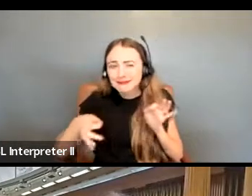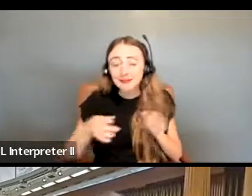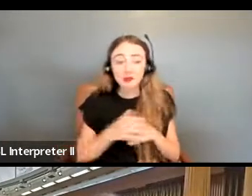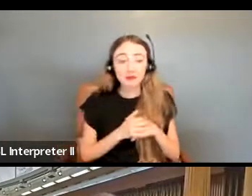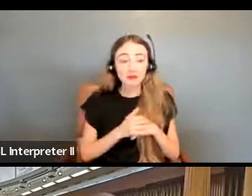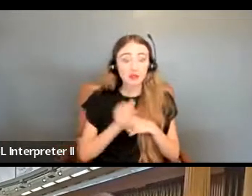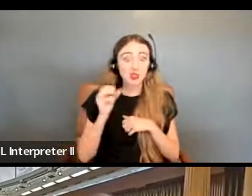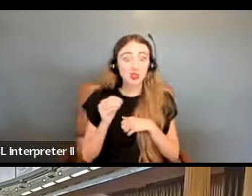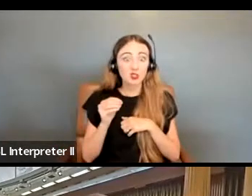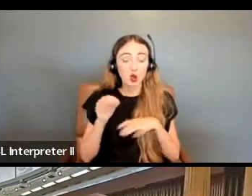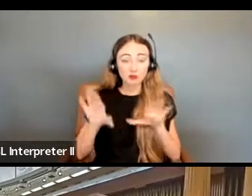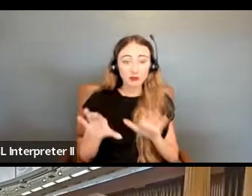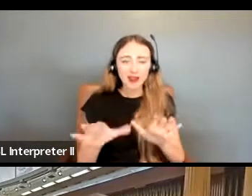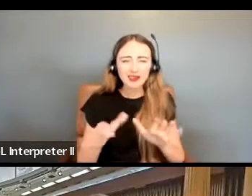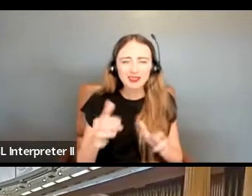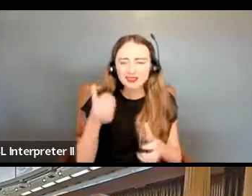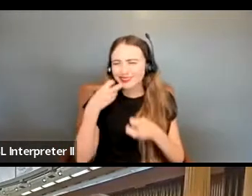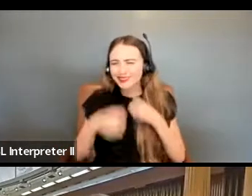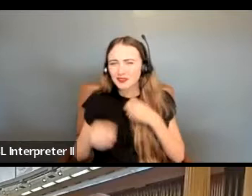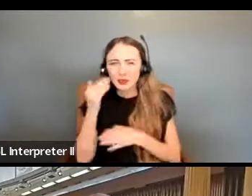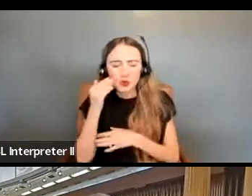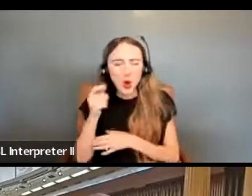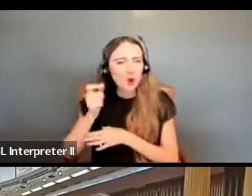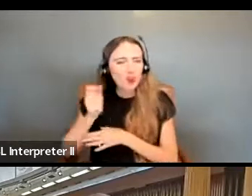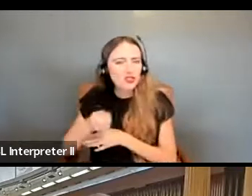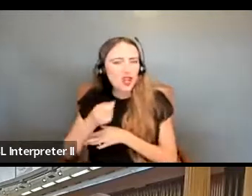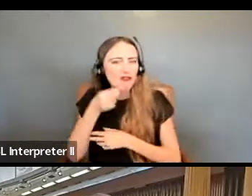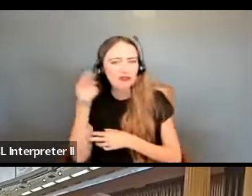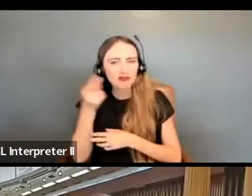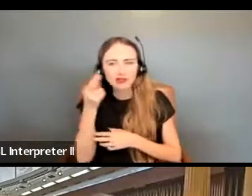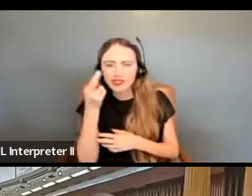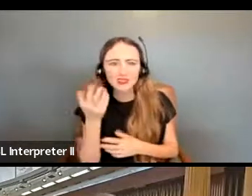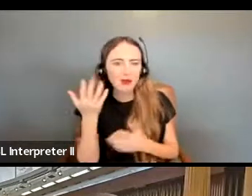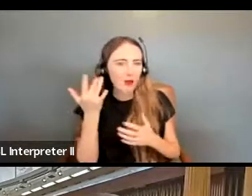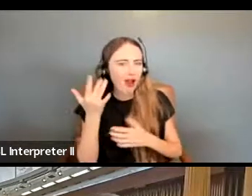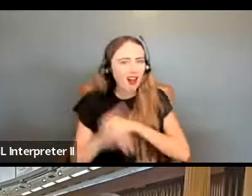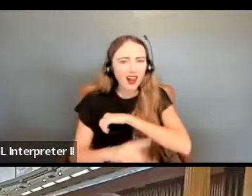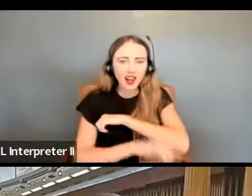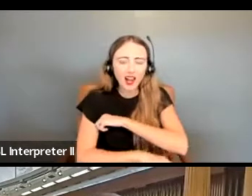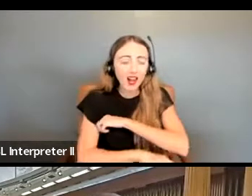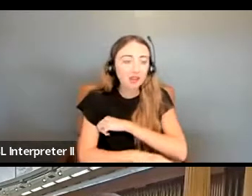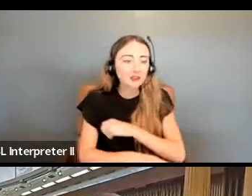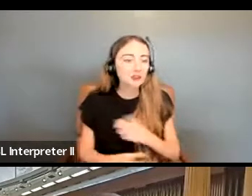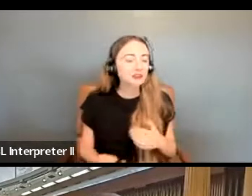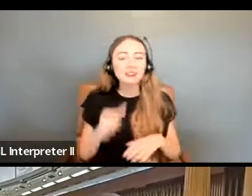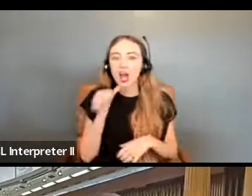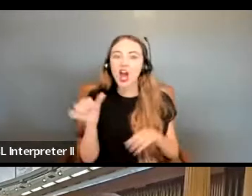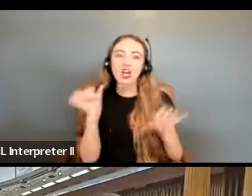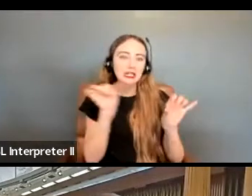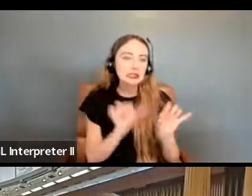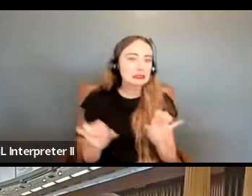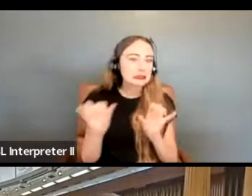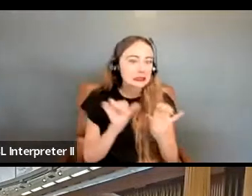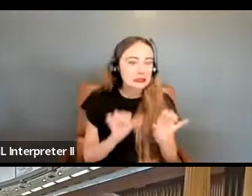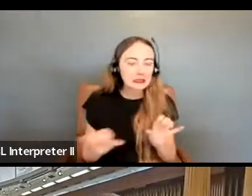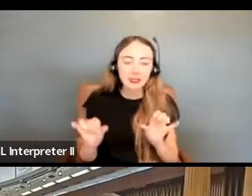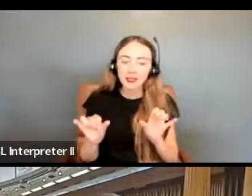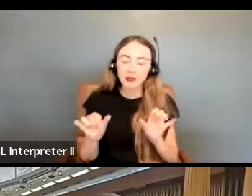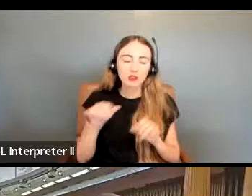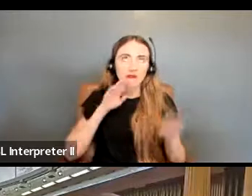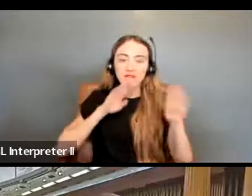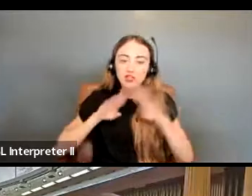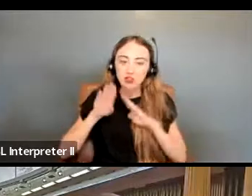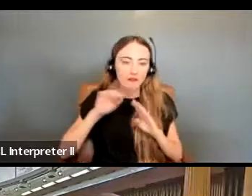it can be hard to know the factors a judge made when handing down a sentence. There's a lack of consistency that I think frustrates everyone involved,